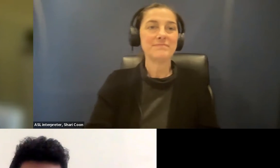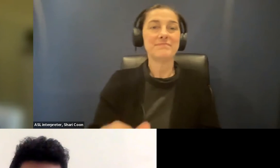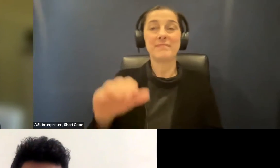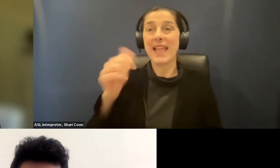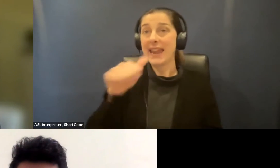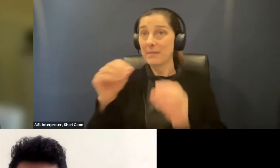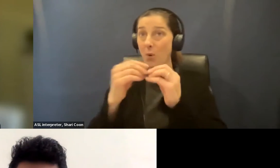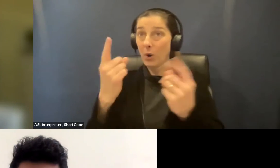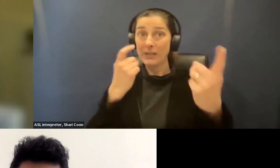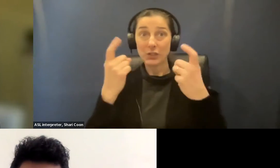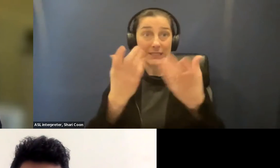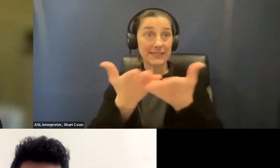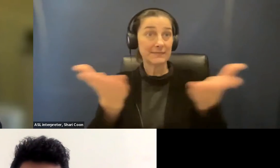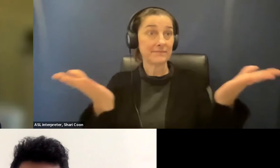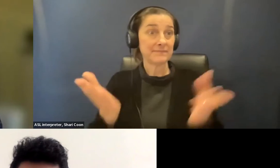questions?